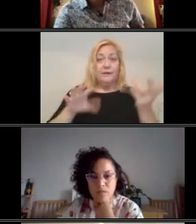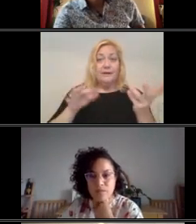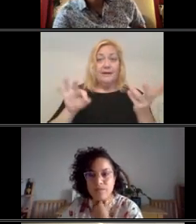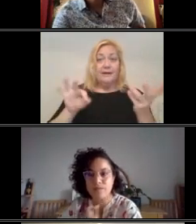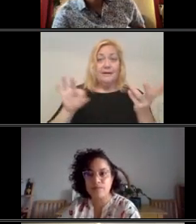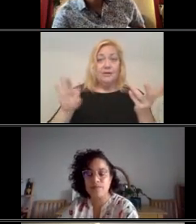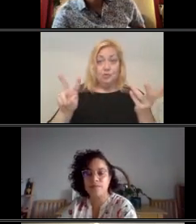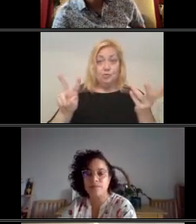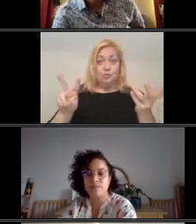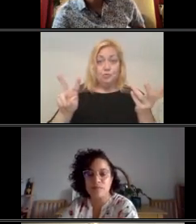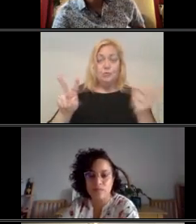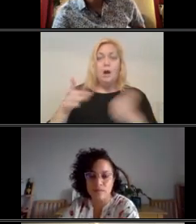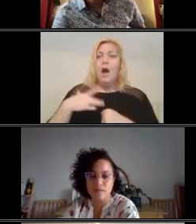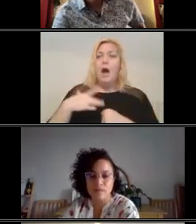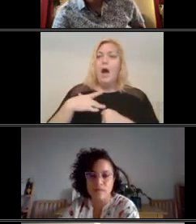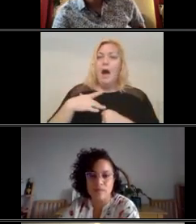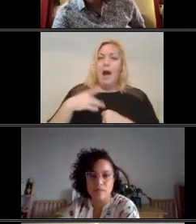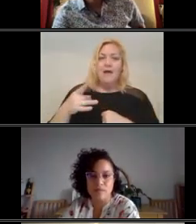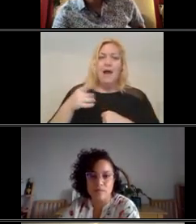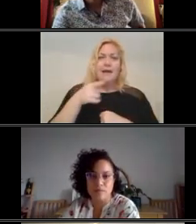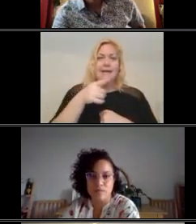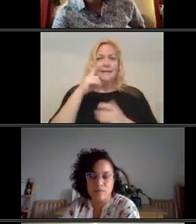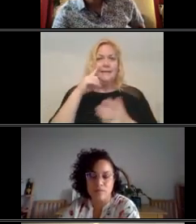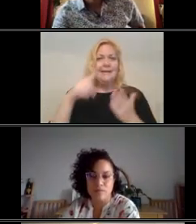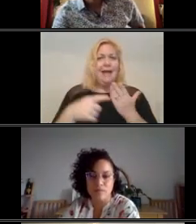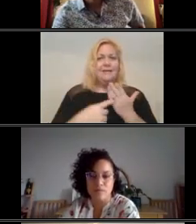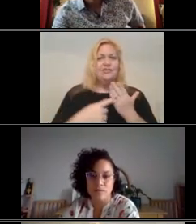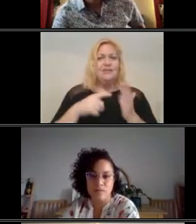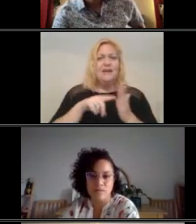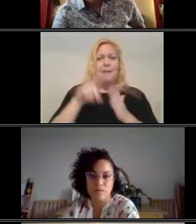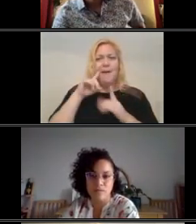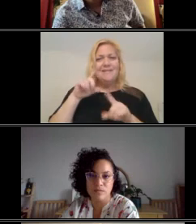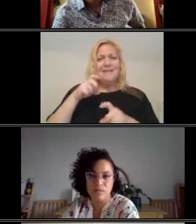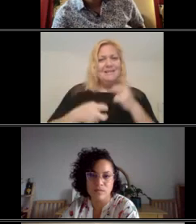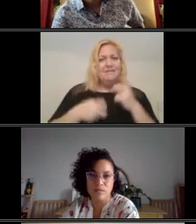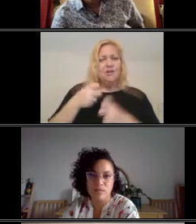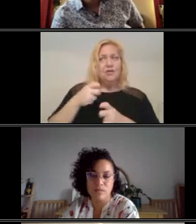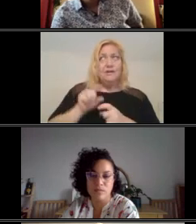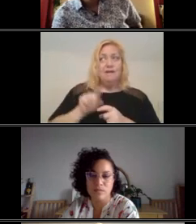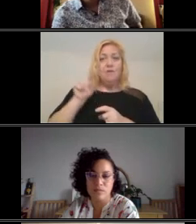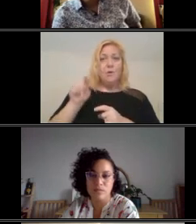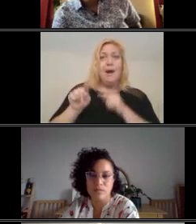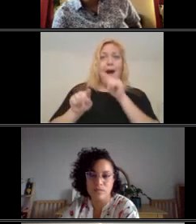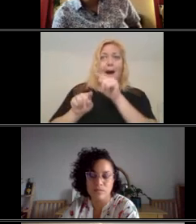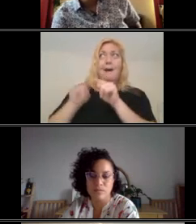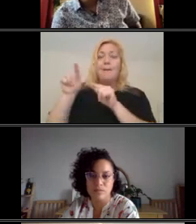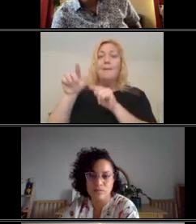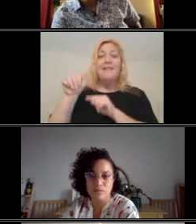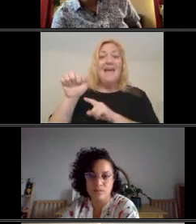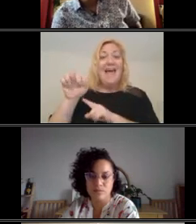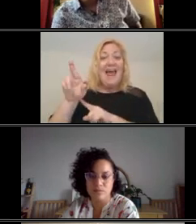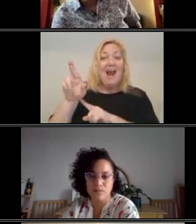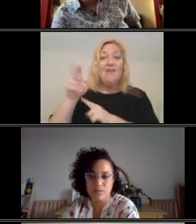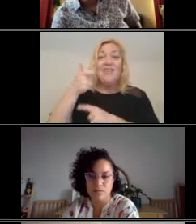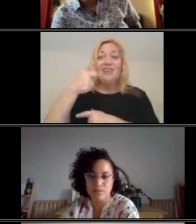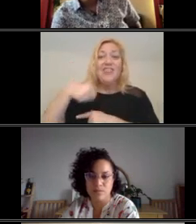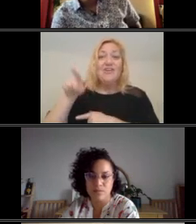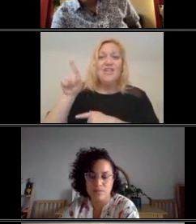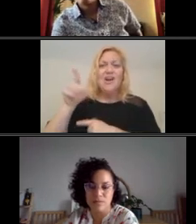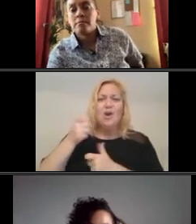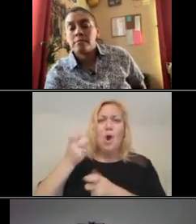I like Naila's analogy about the difficulty of going up, and the air is just a little thinner,